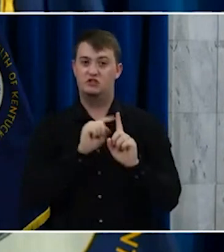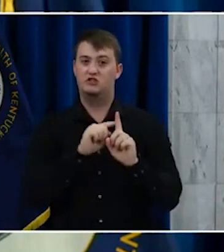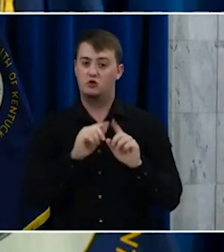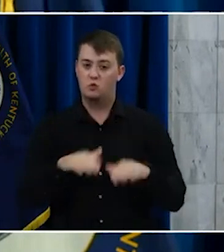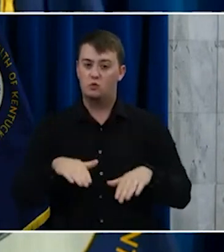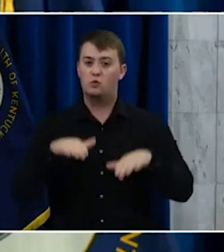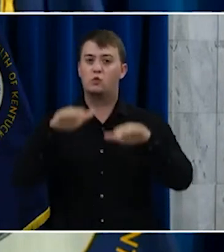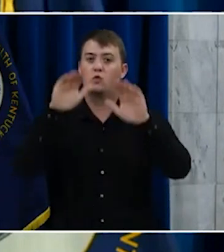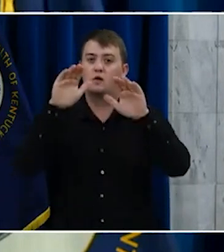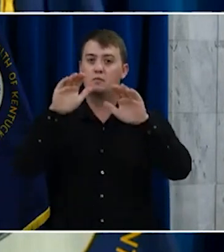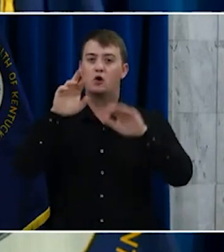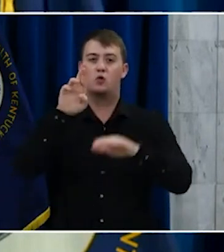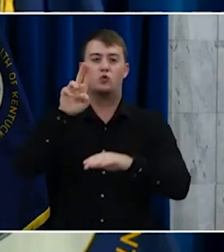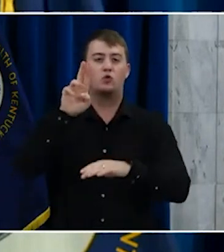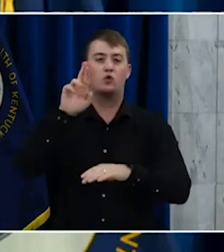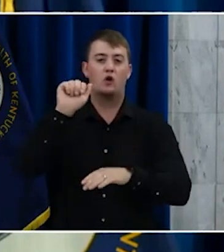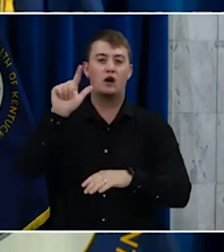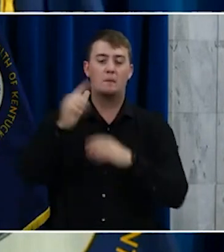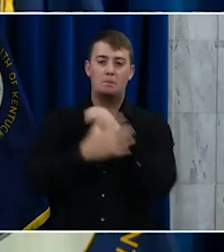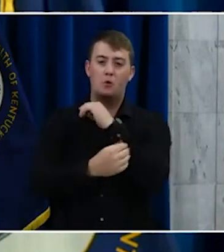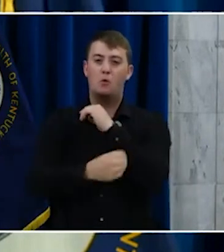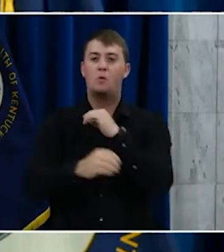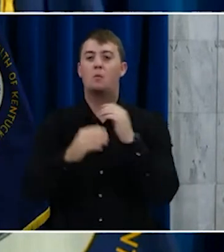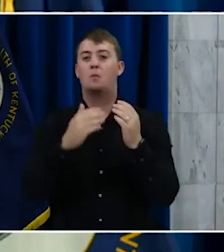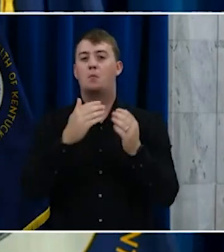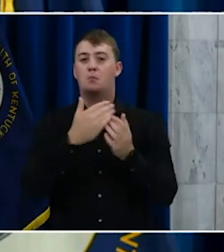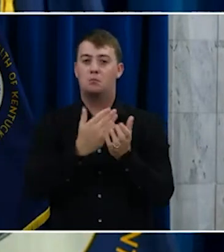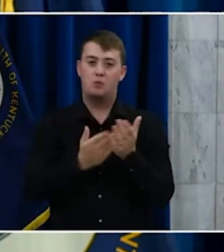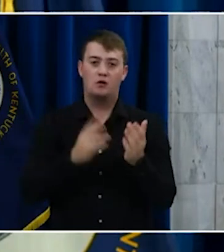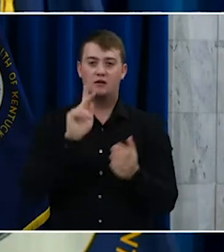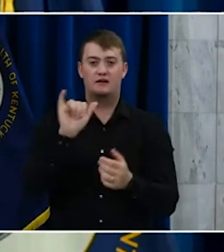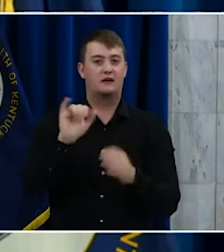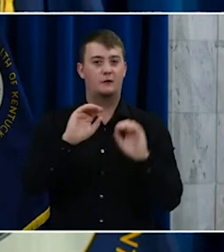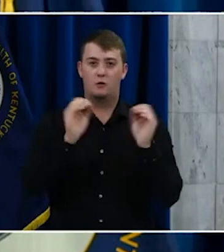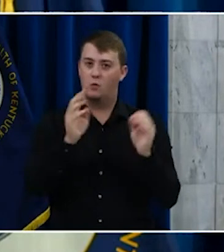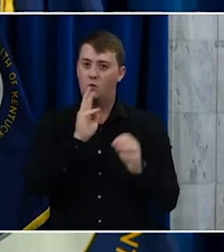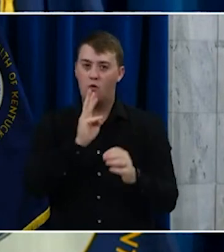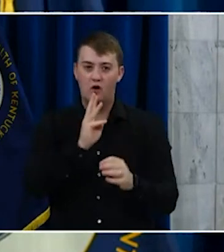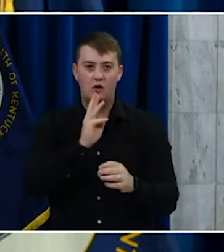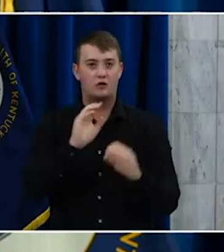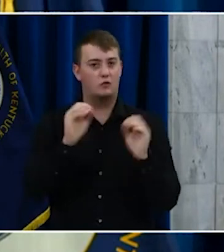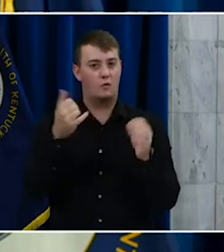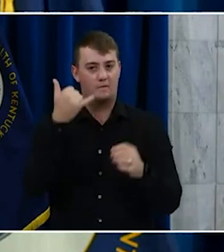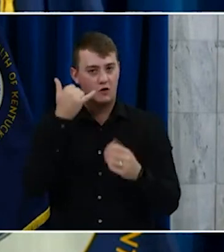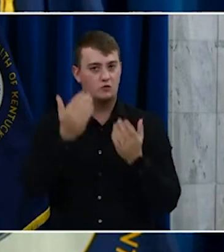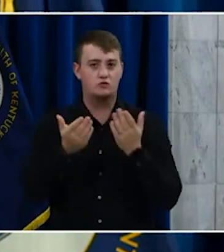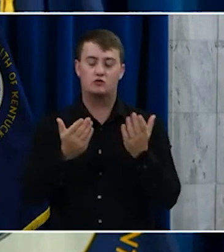rural part of Kentucky with no running water or telephone service.